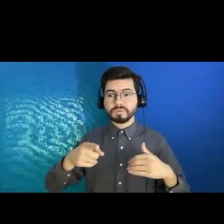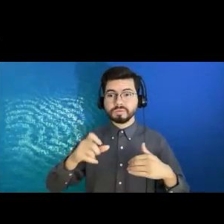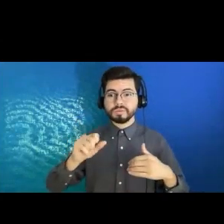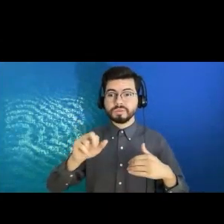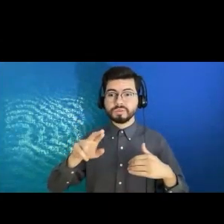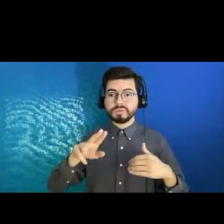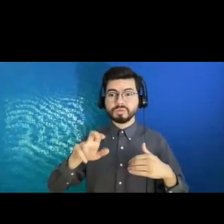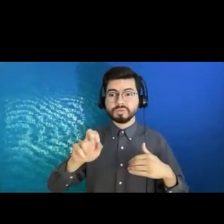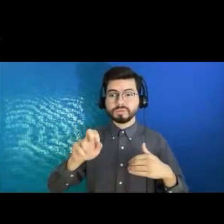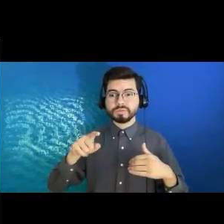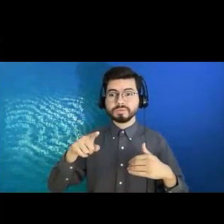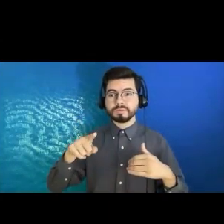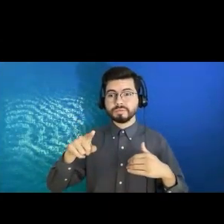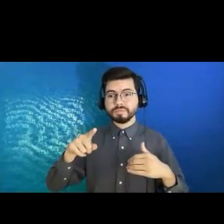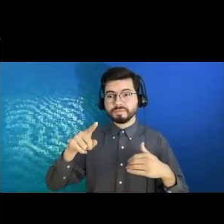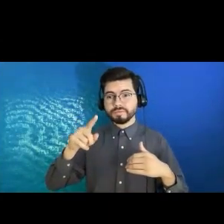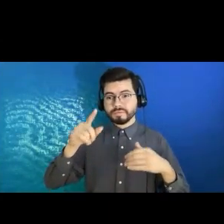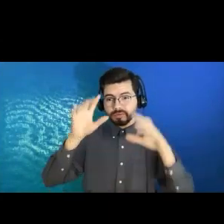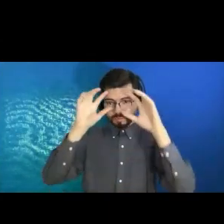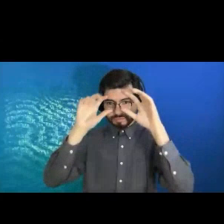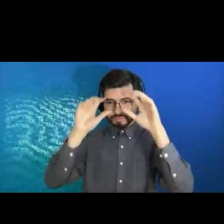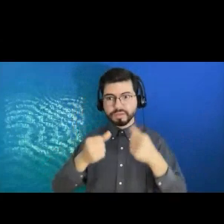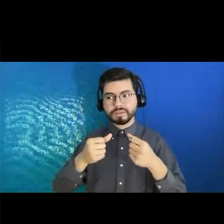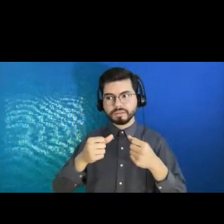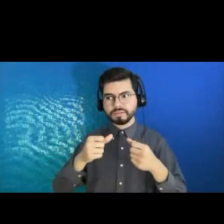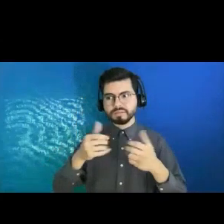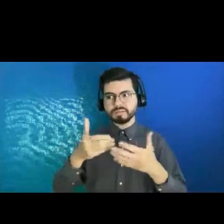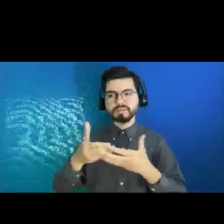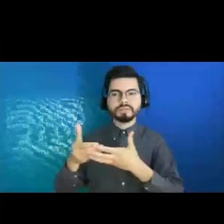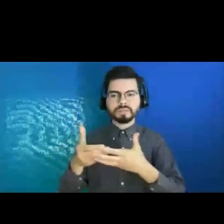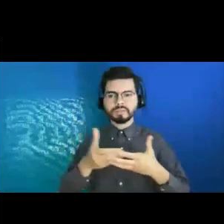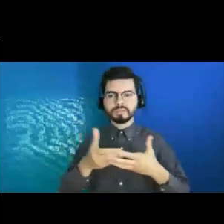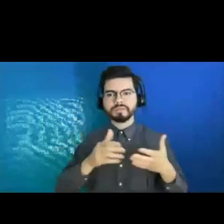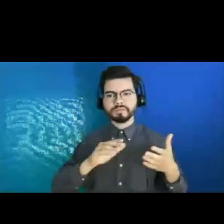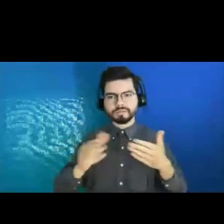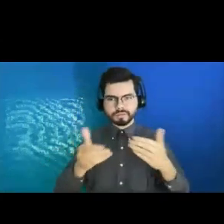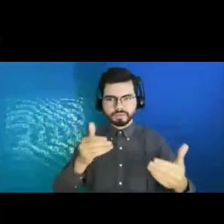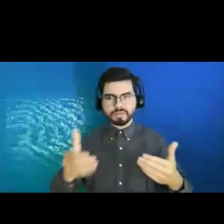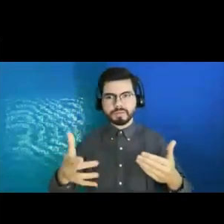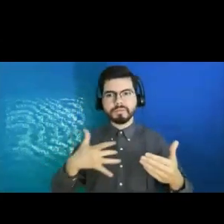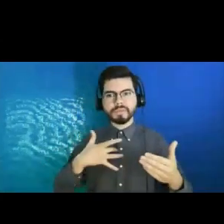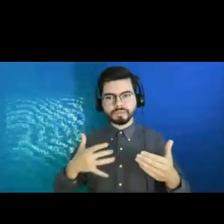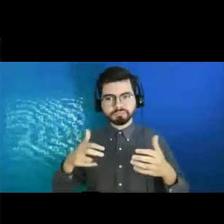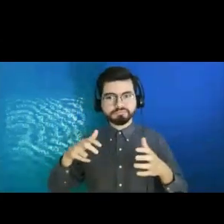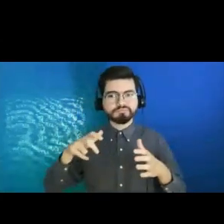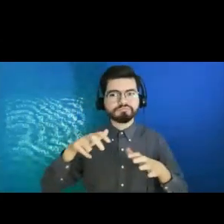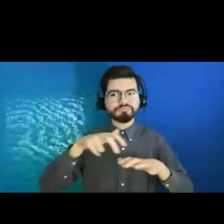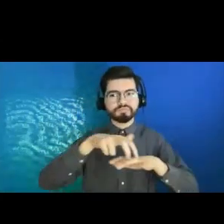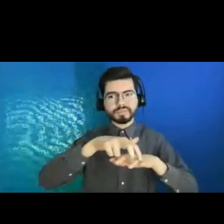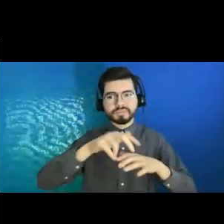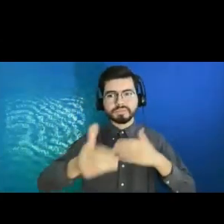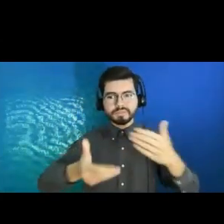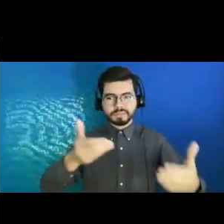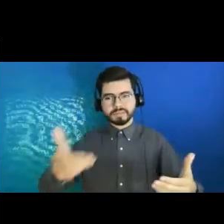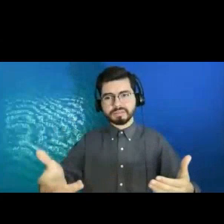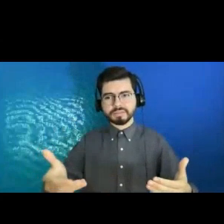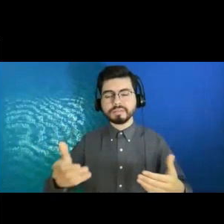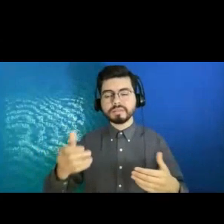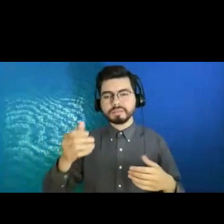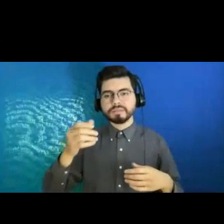mortality. Predators are right there, but you know, they're pretty tough little buggers. By the time you hit, you